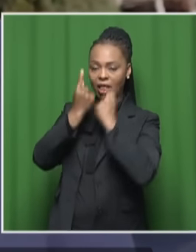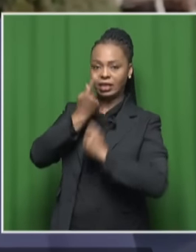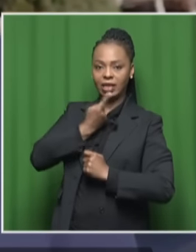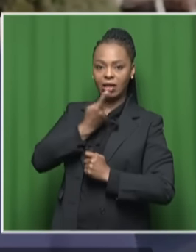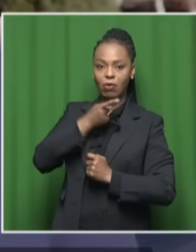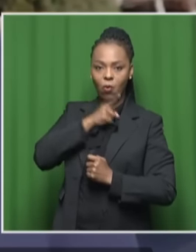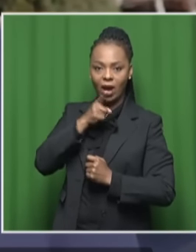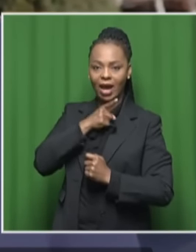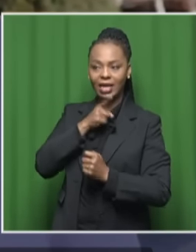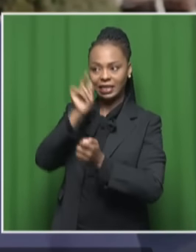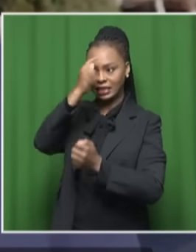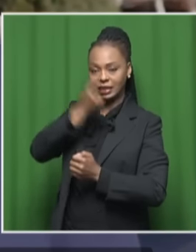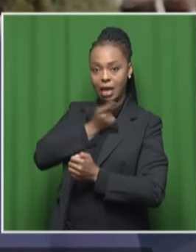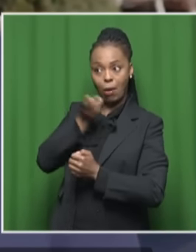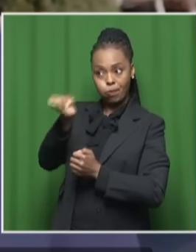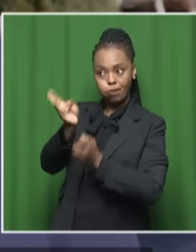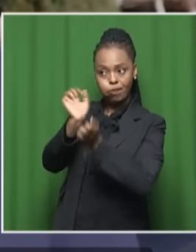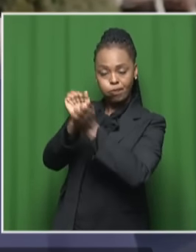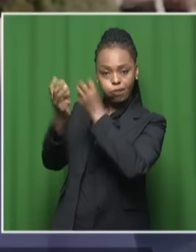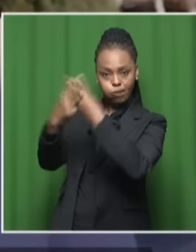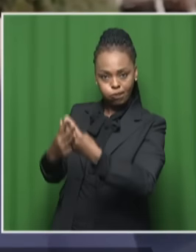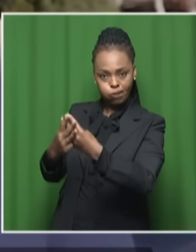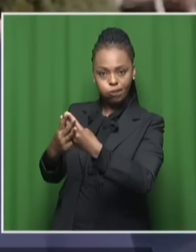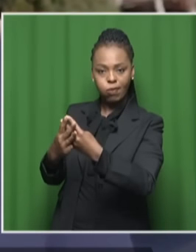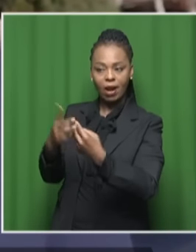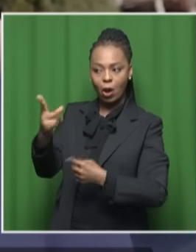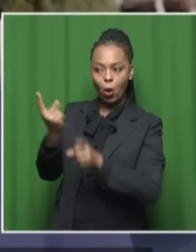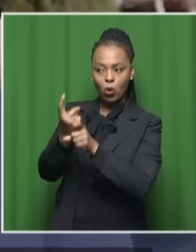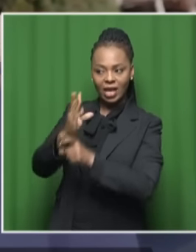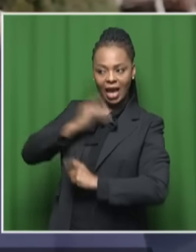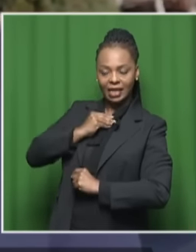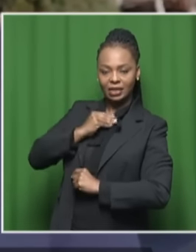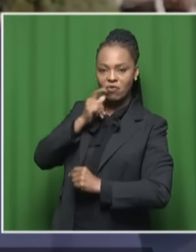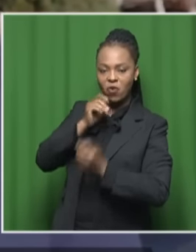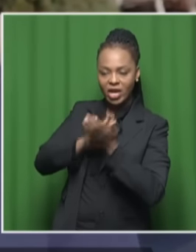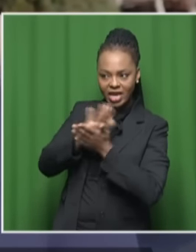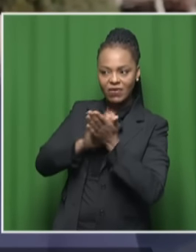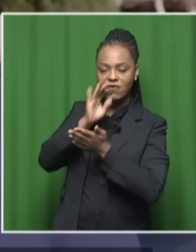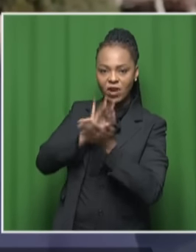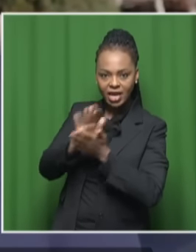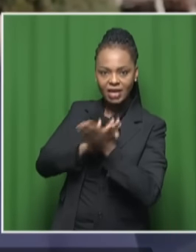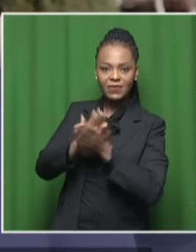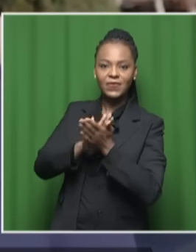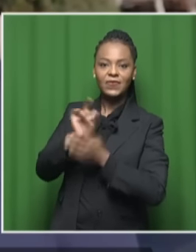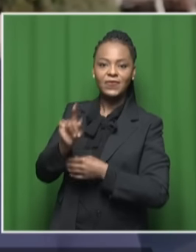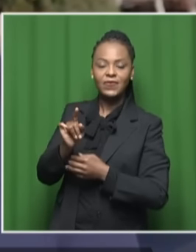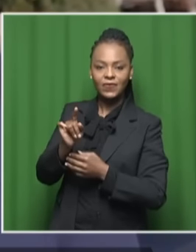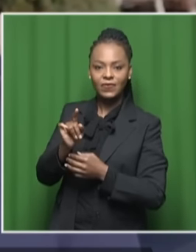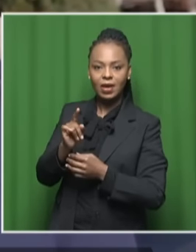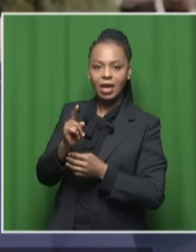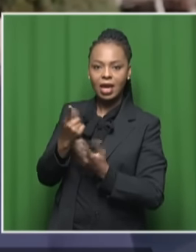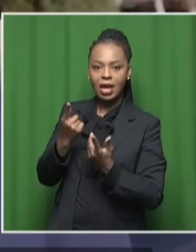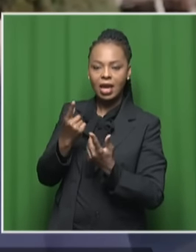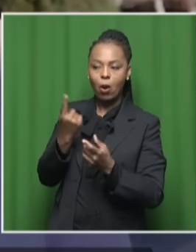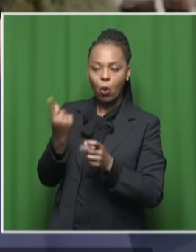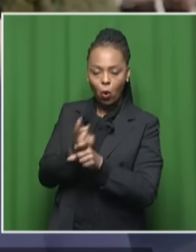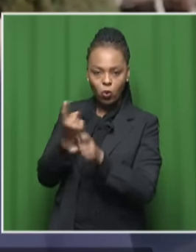prison, he'll be asking for forgiveness, like he hasn't done it previously. He keeps on doing it. So I don't